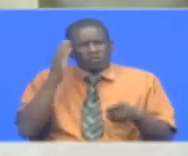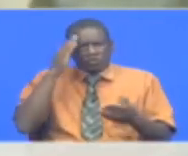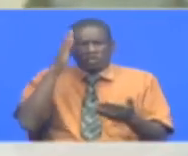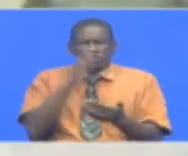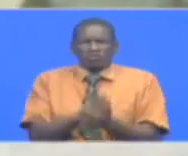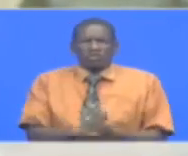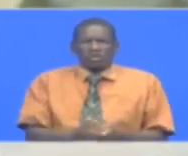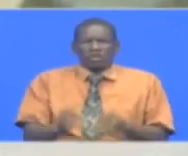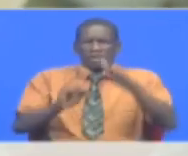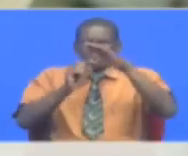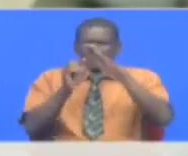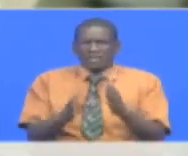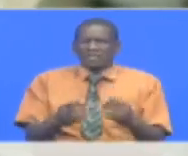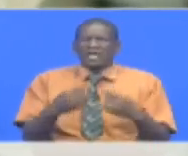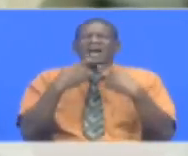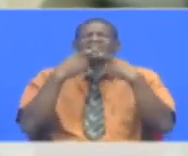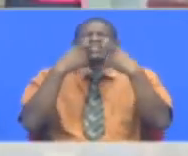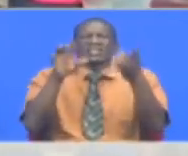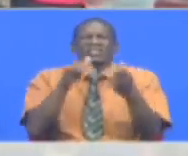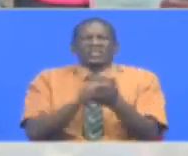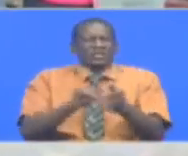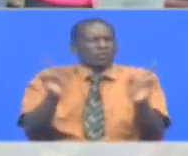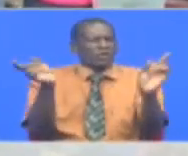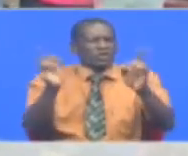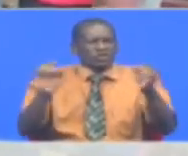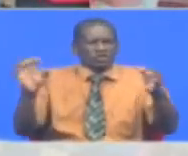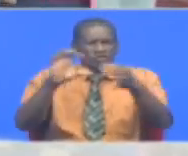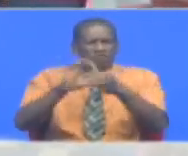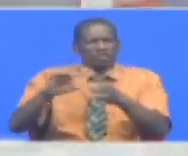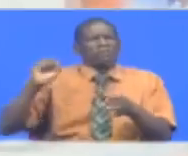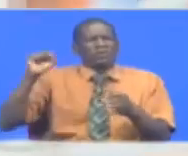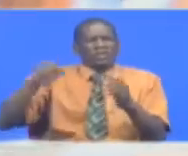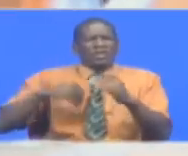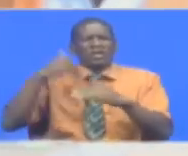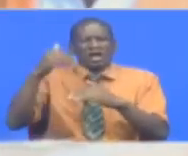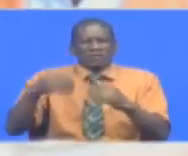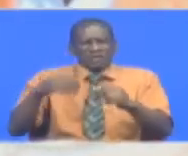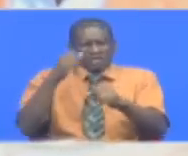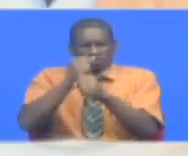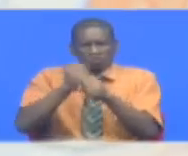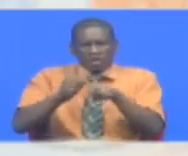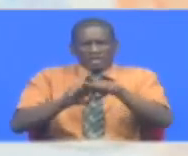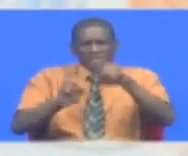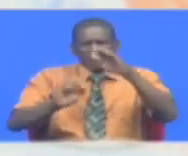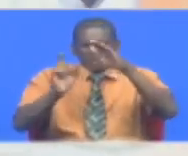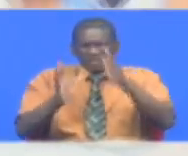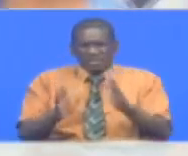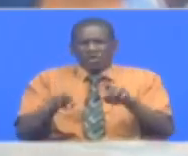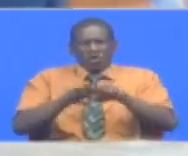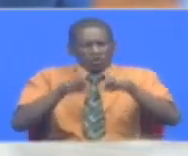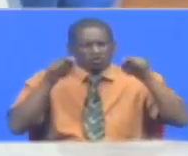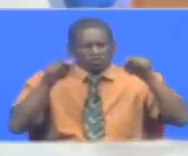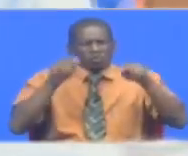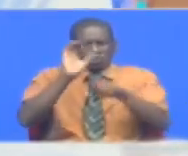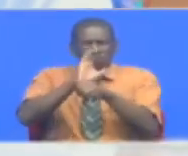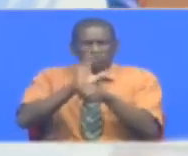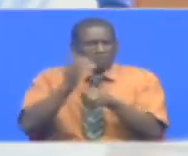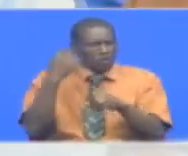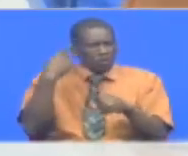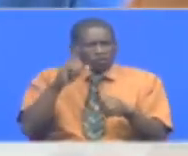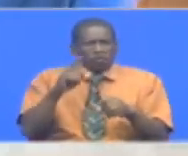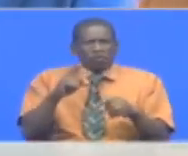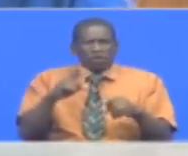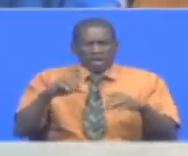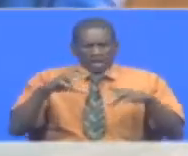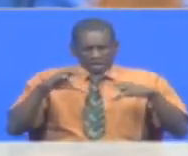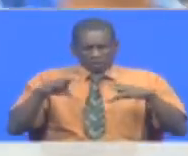The CS, who has declared he will not be joining politics after his tenure in cabinet, also accusing the church of being complicit in Ruto's